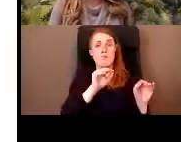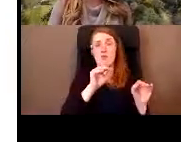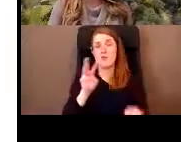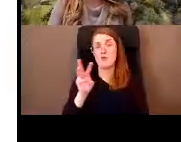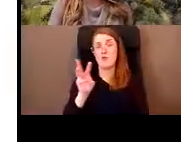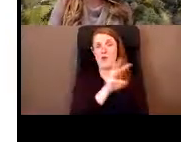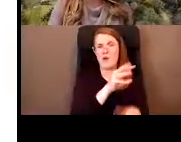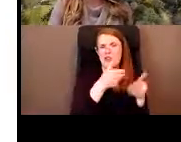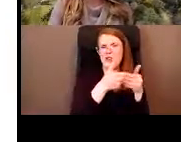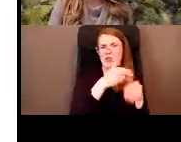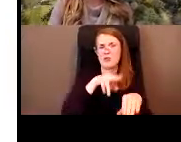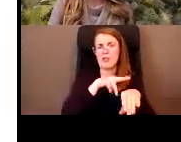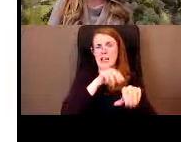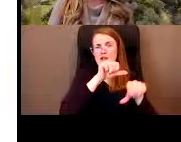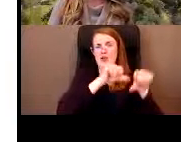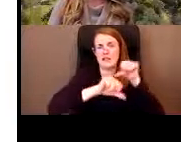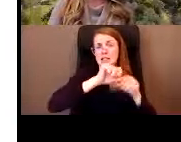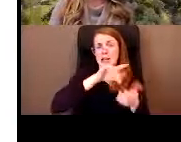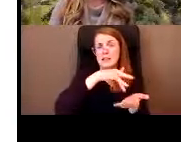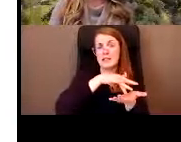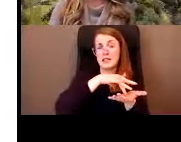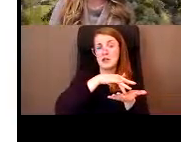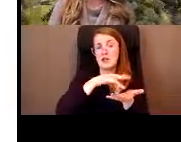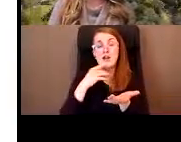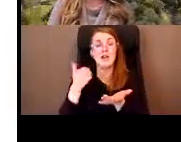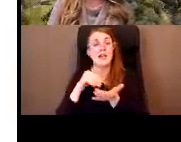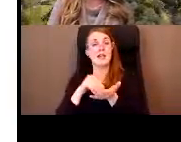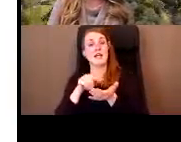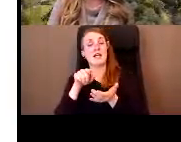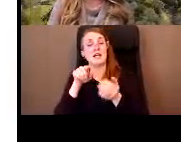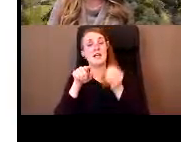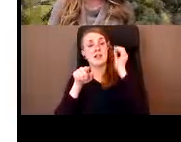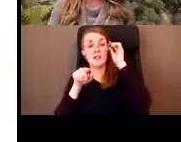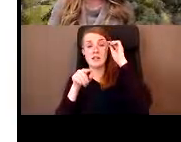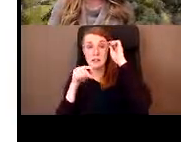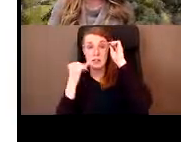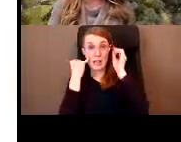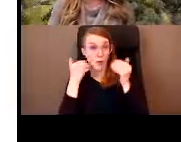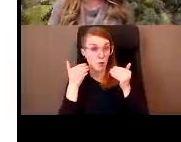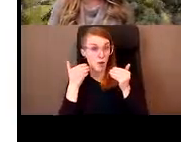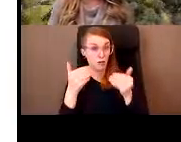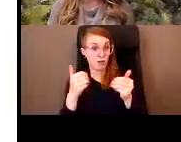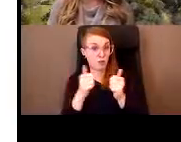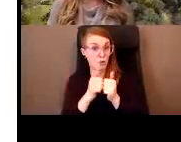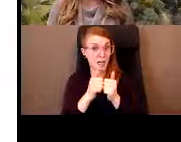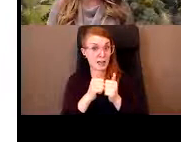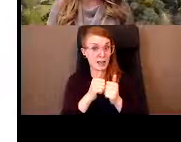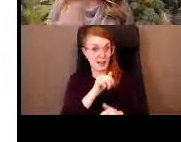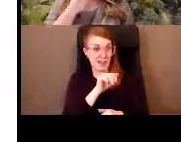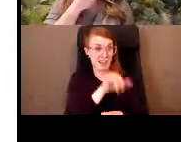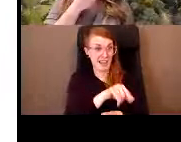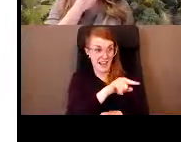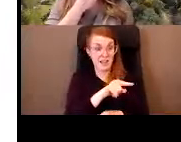Nature and Science Center? Again, this alignment, if we were to do that, makes the existing